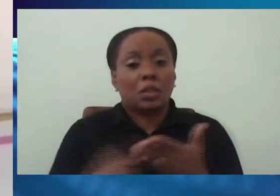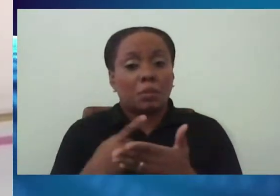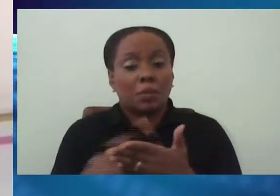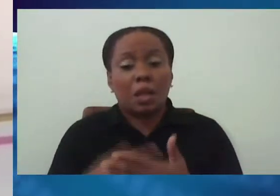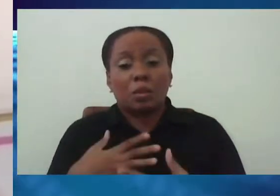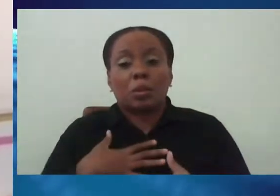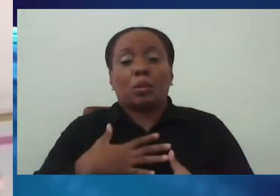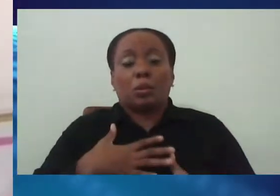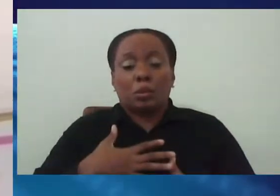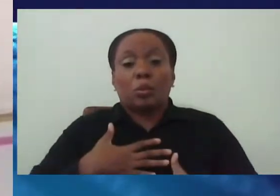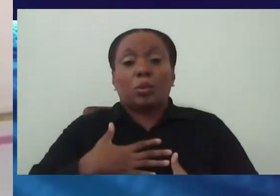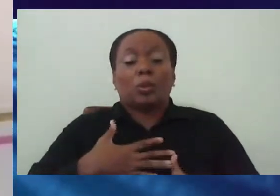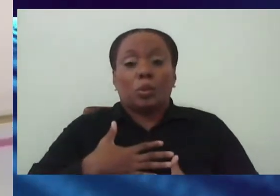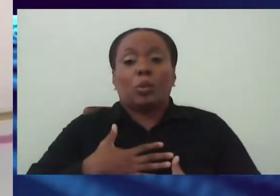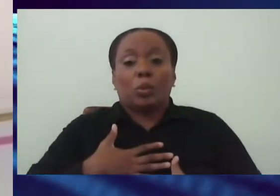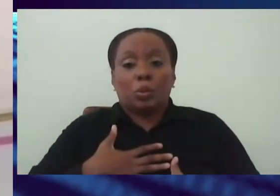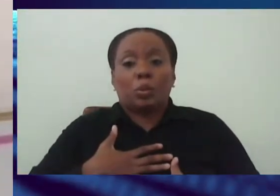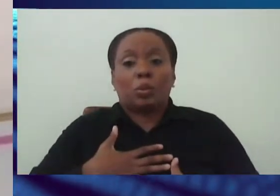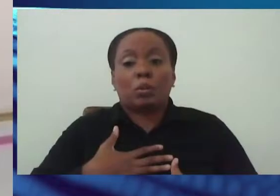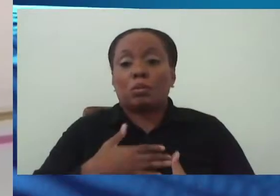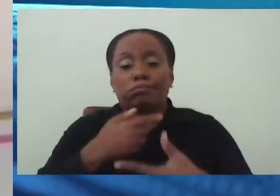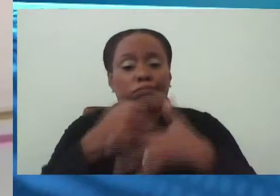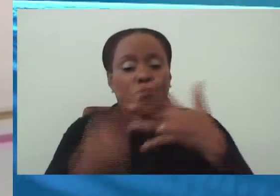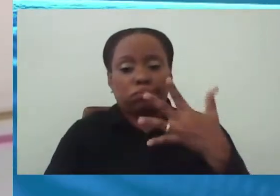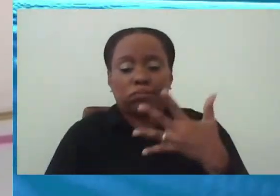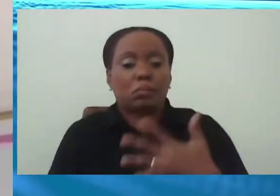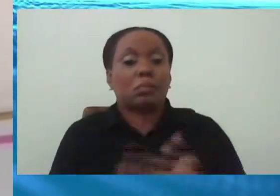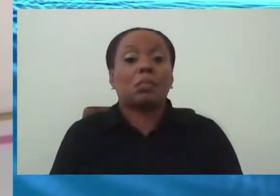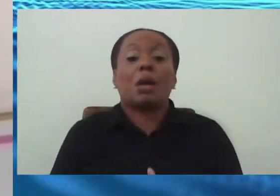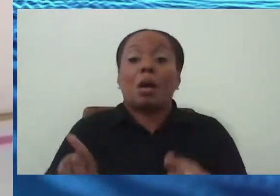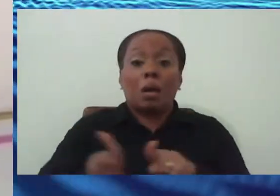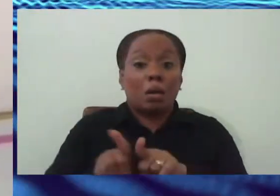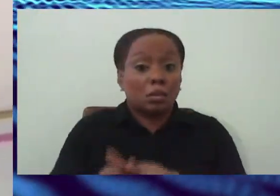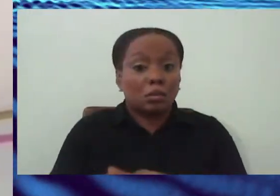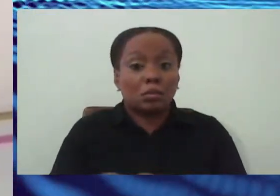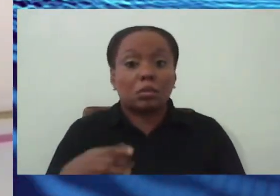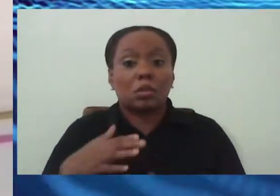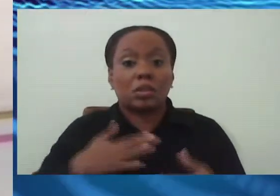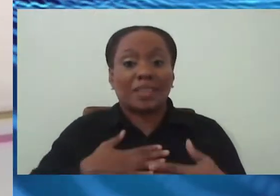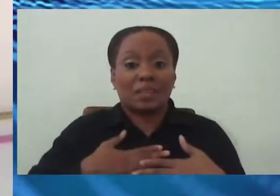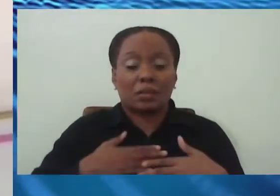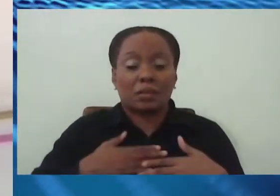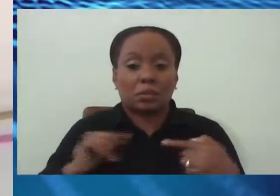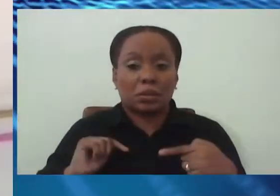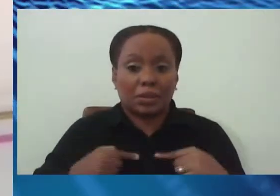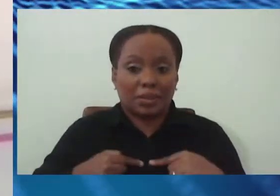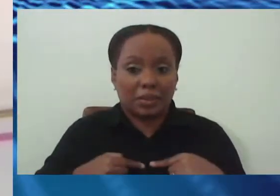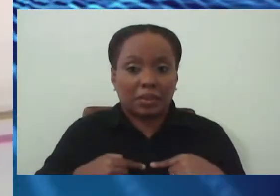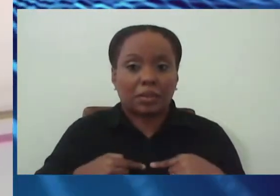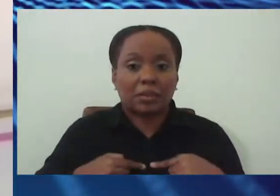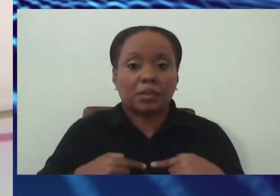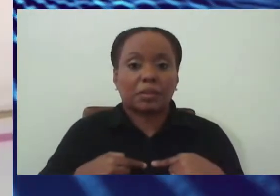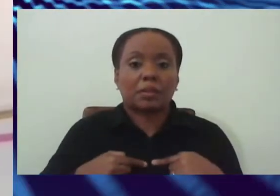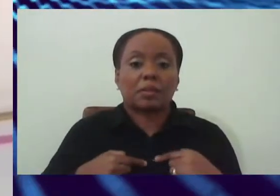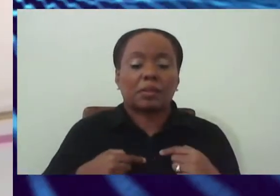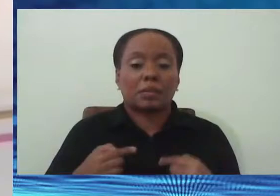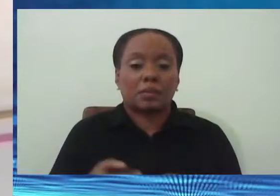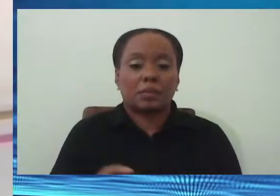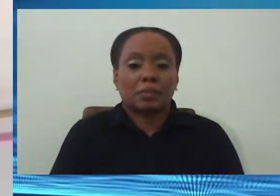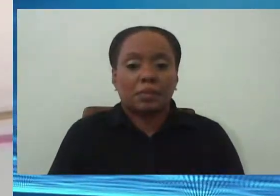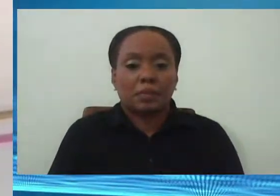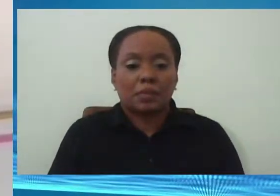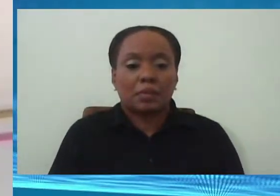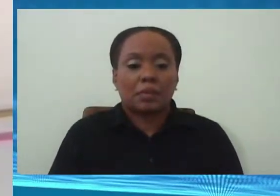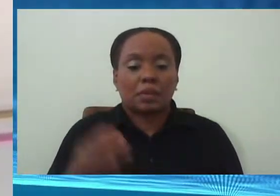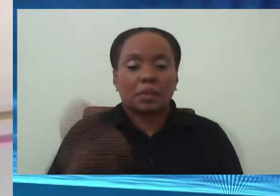indicate any myriad of things. Chest pain as well. If your chest pain, if you know the location of your chest pain and that chest